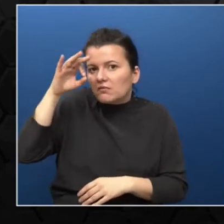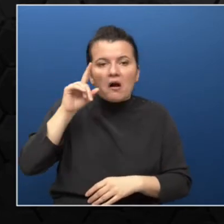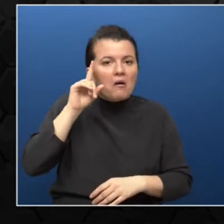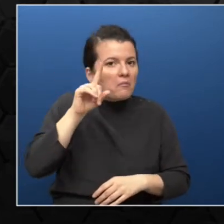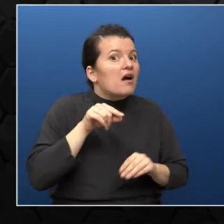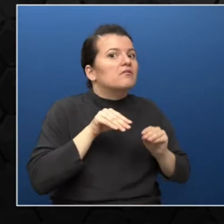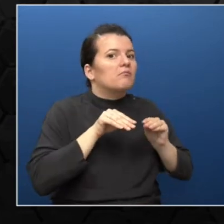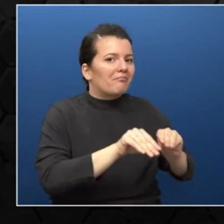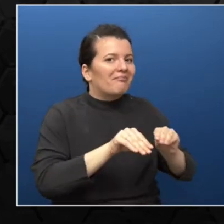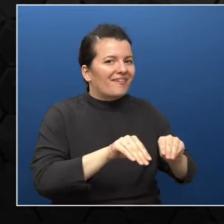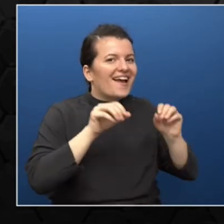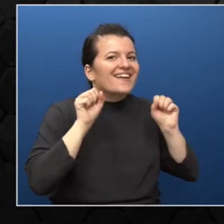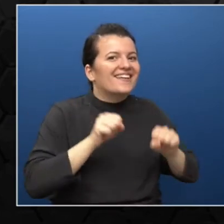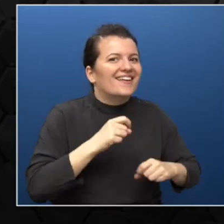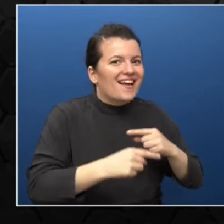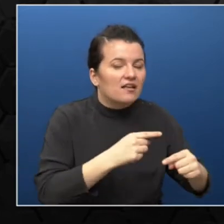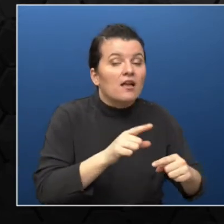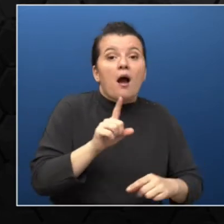However, I want to caution you.